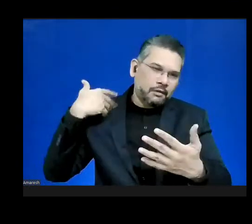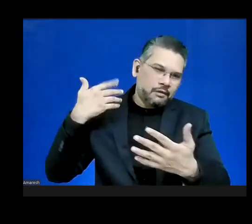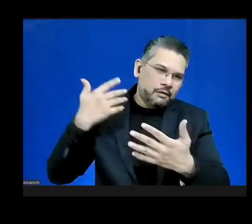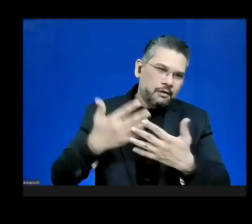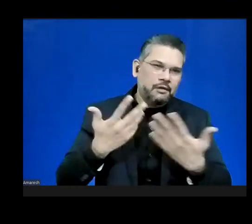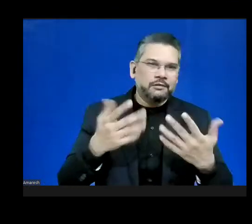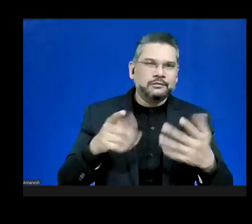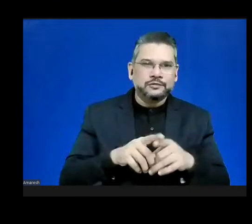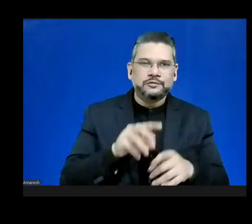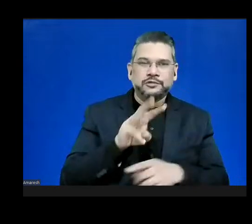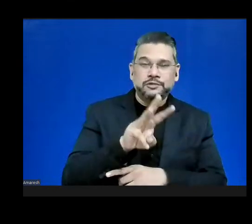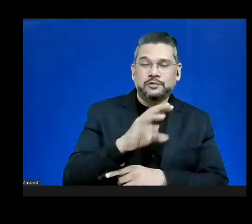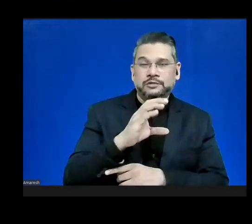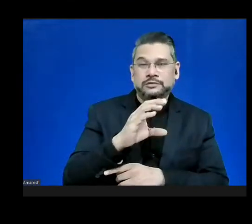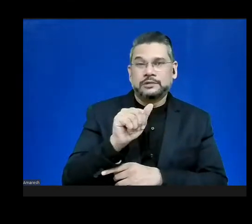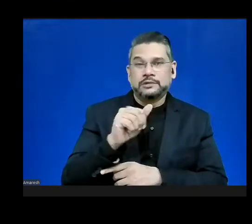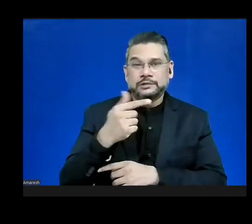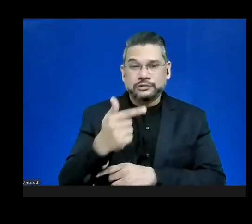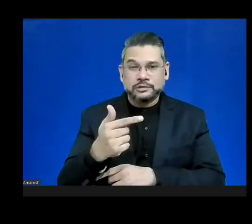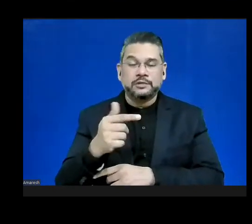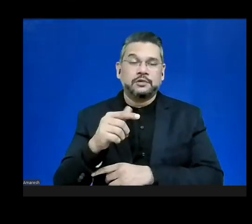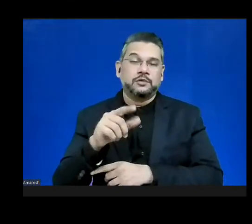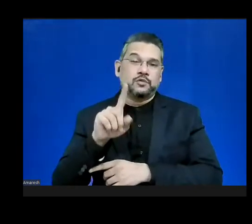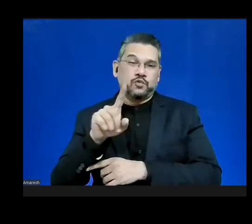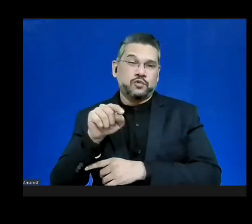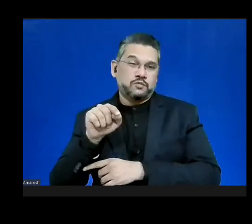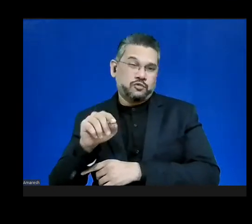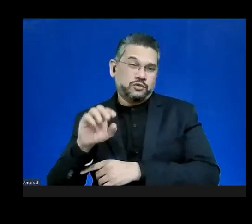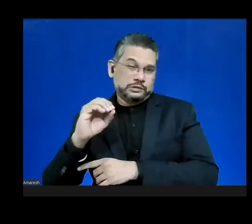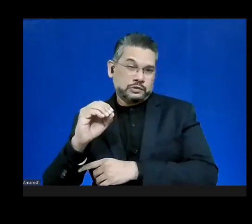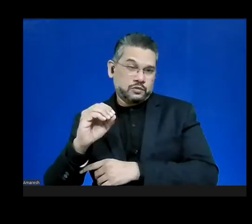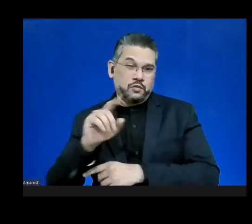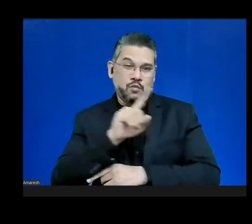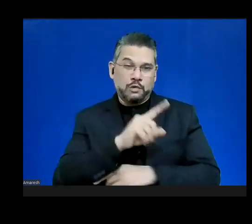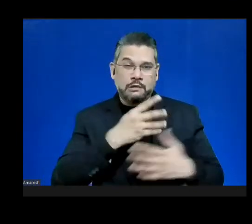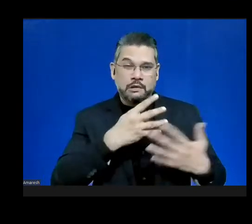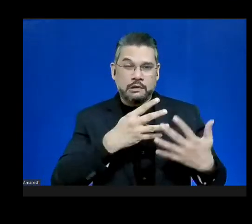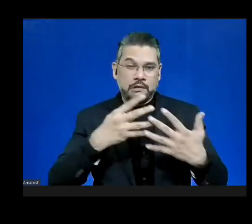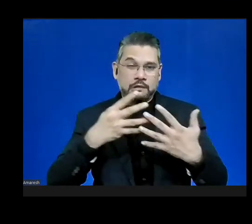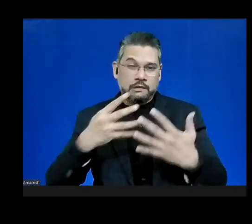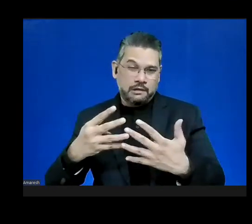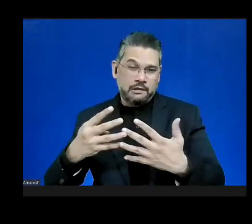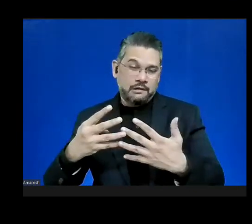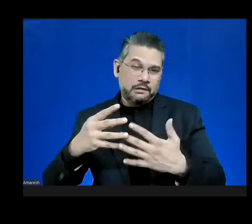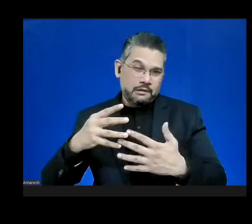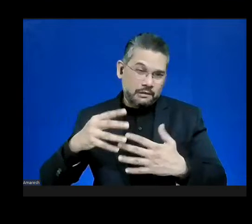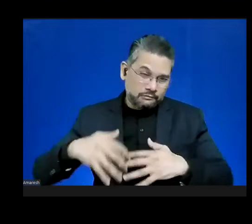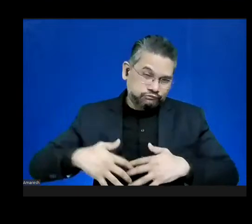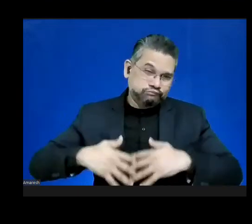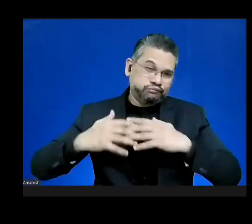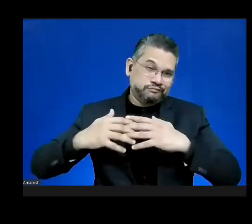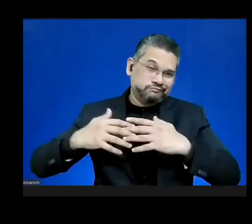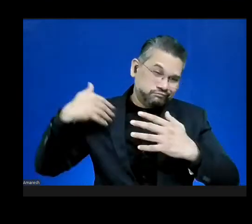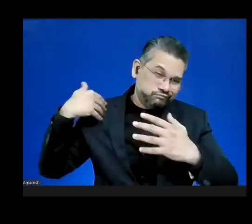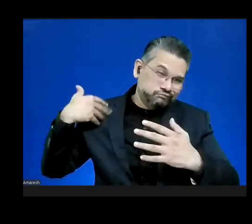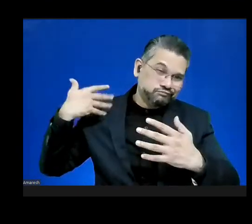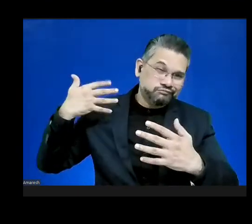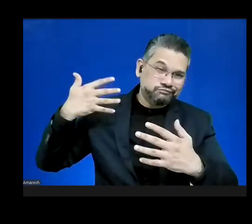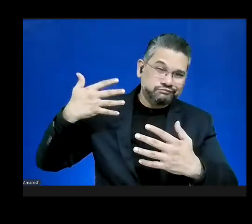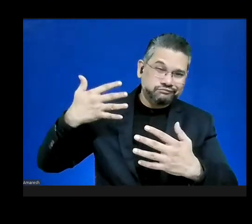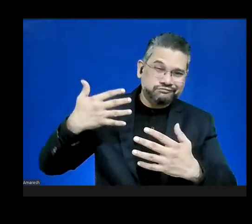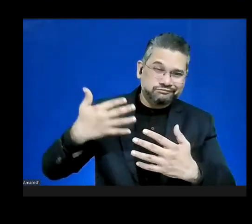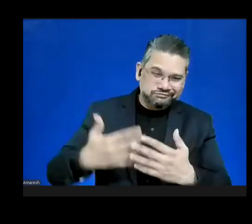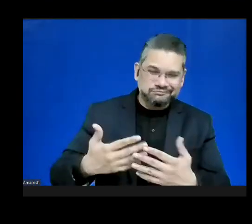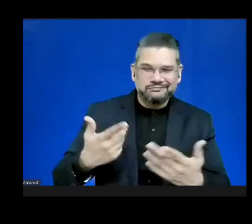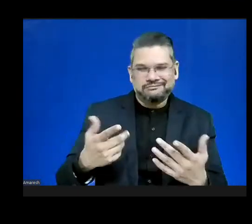1.0 standard that came in 1999. So it's been a long, long time that we have been talking about accessibility. But